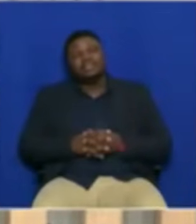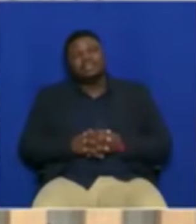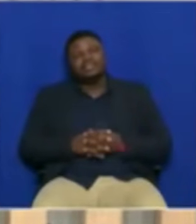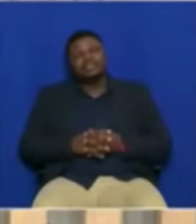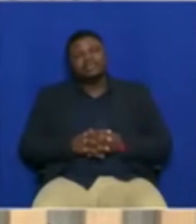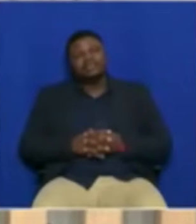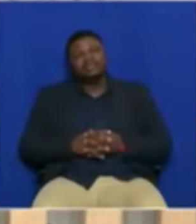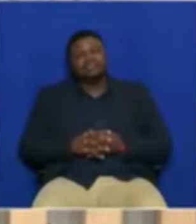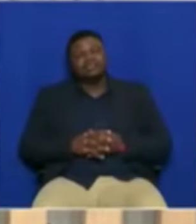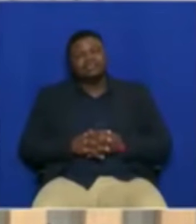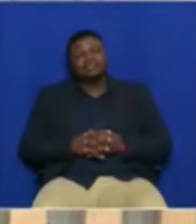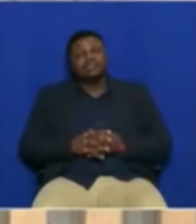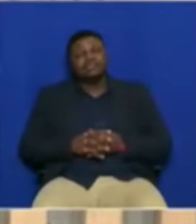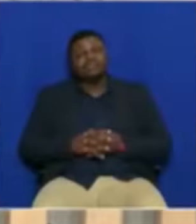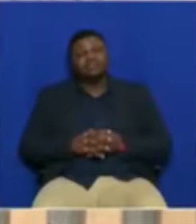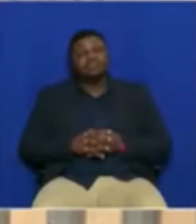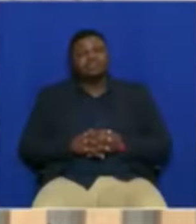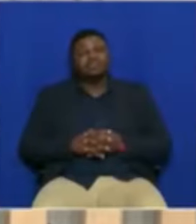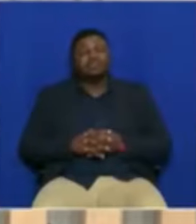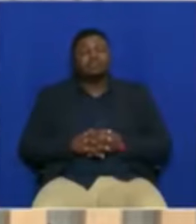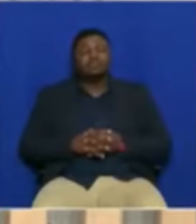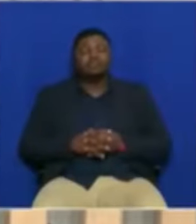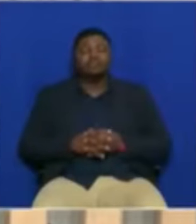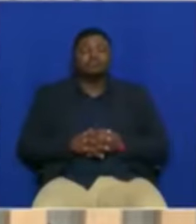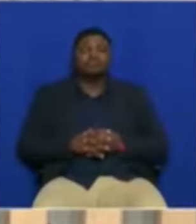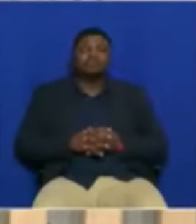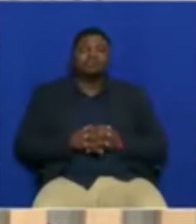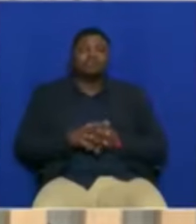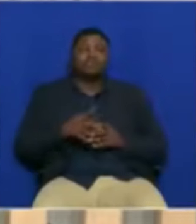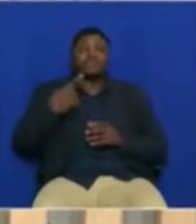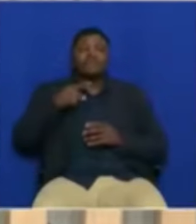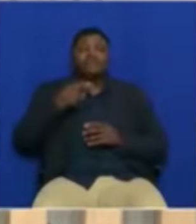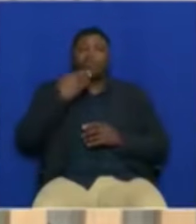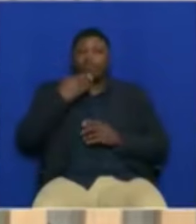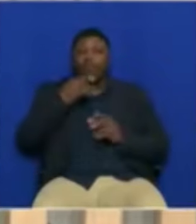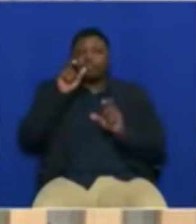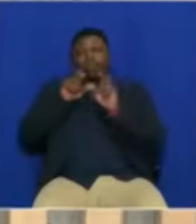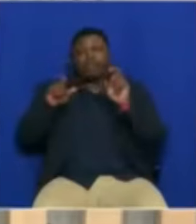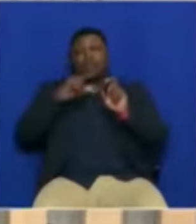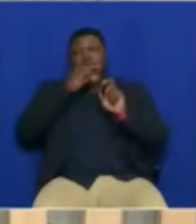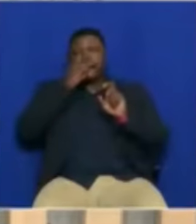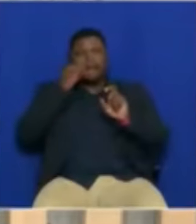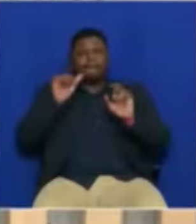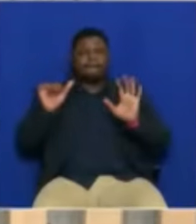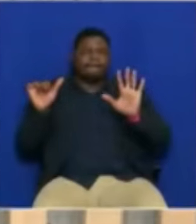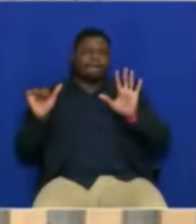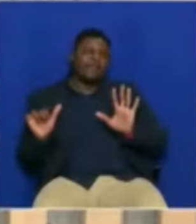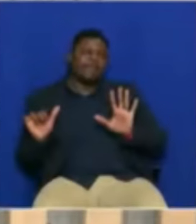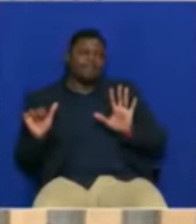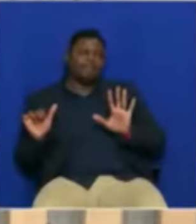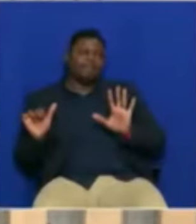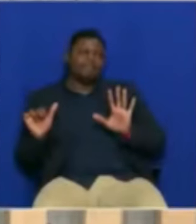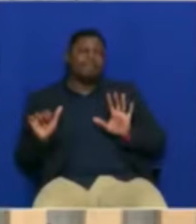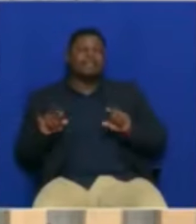security clearances of the persons listed therein. And vetting files. And vetting files.